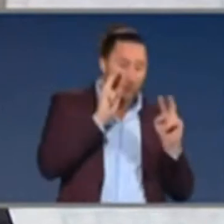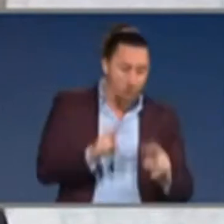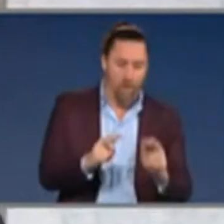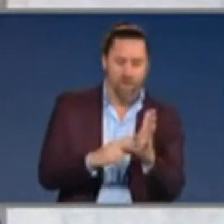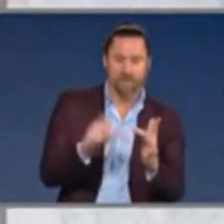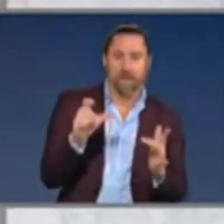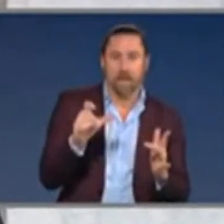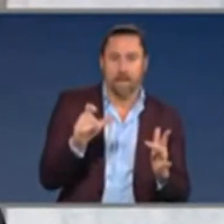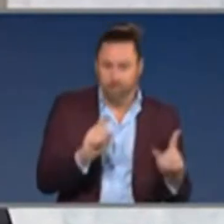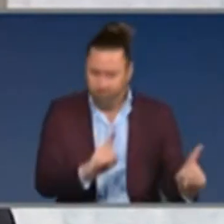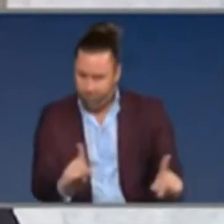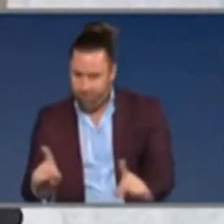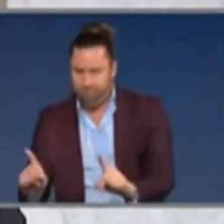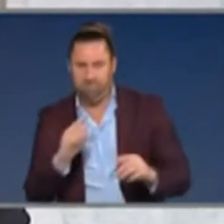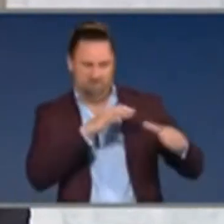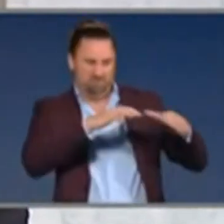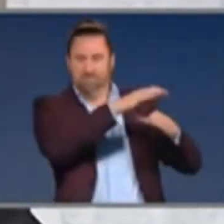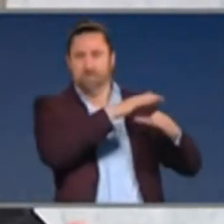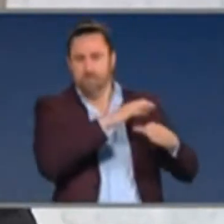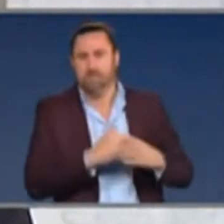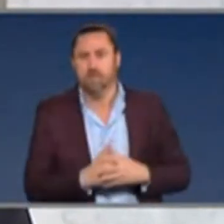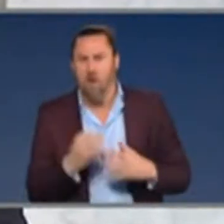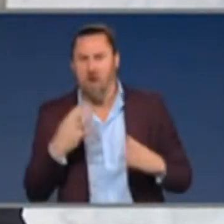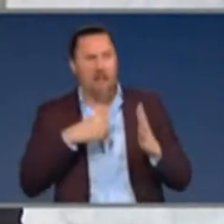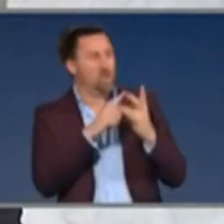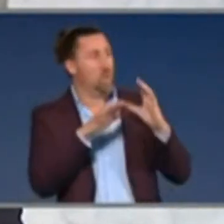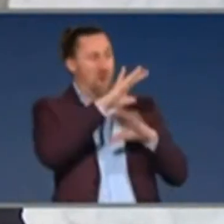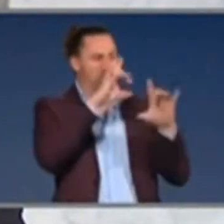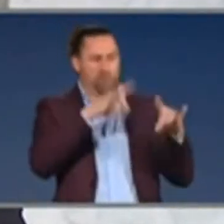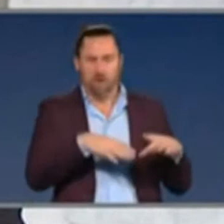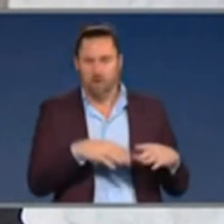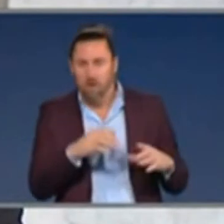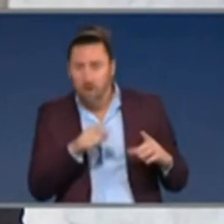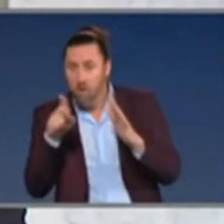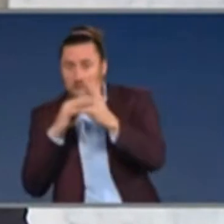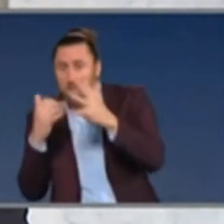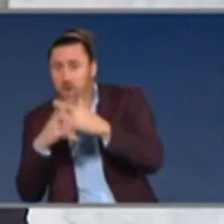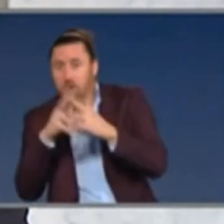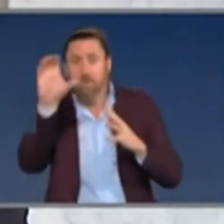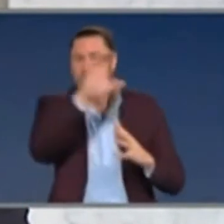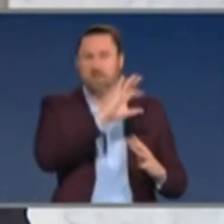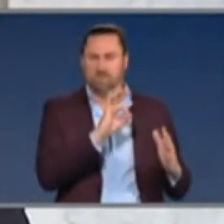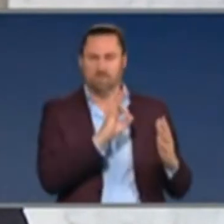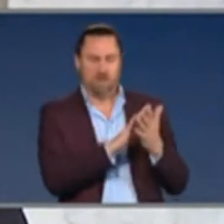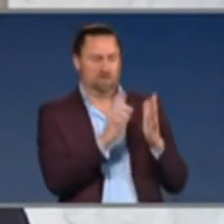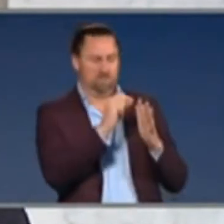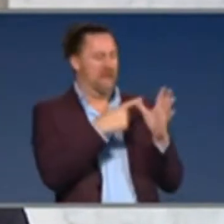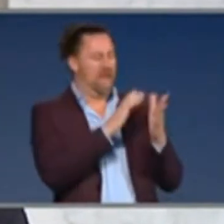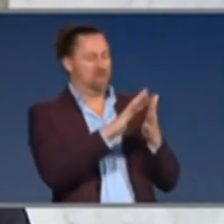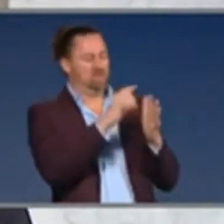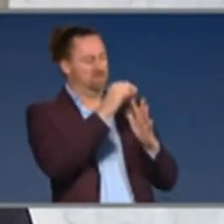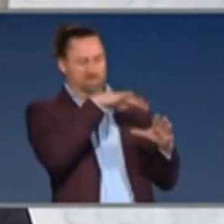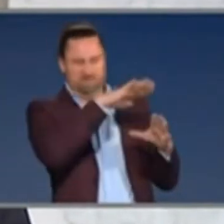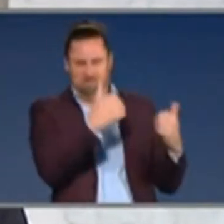situation. Now, I don't anticipate there being the need, based on the advice I have, for other restrictions elsewhere in the